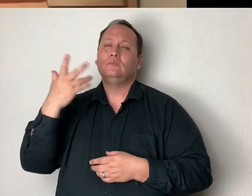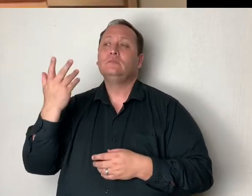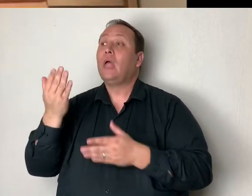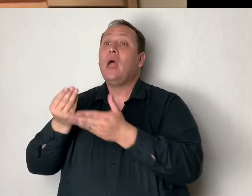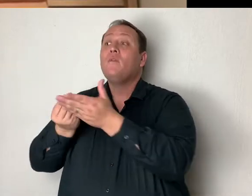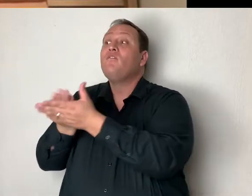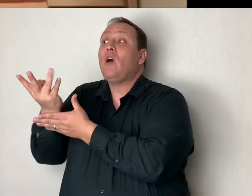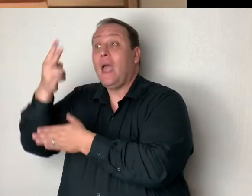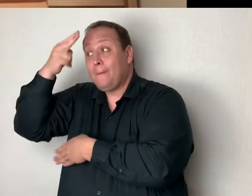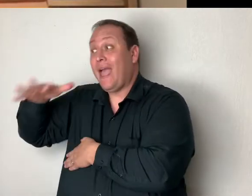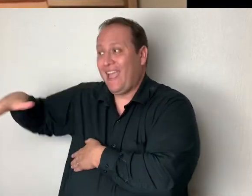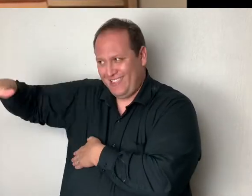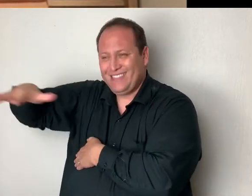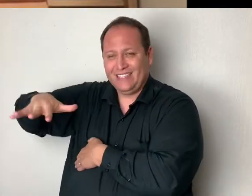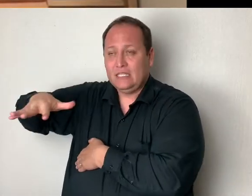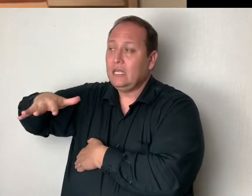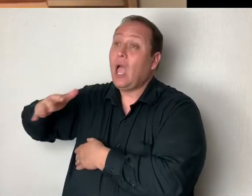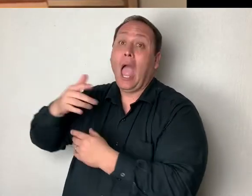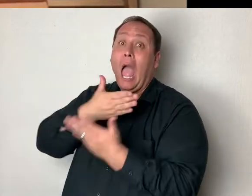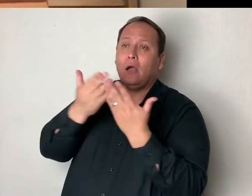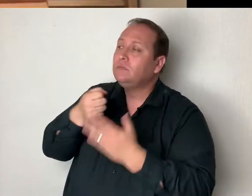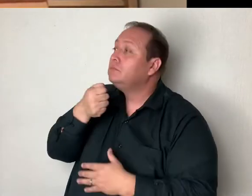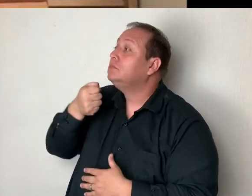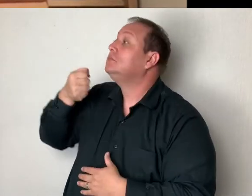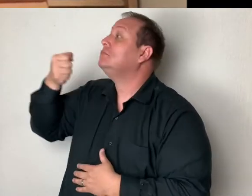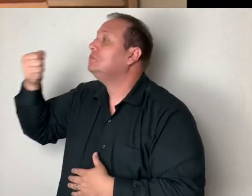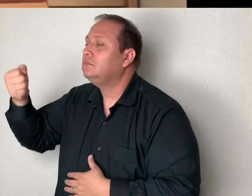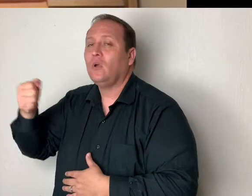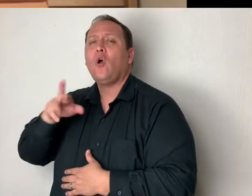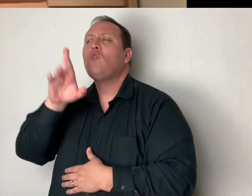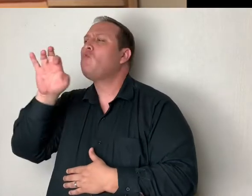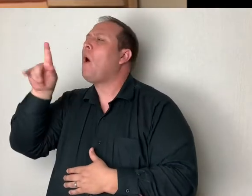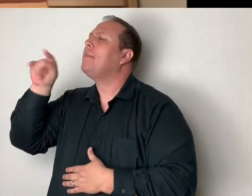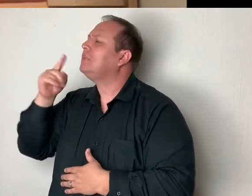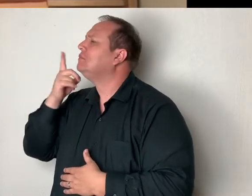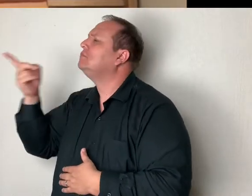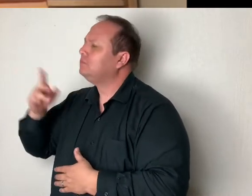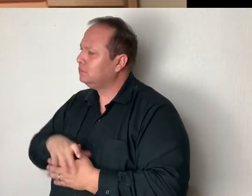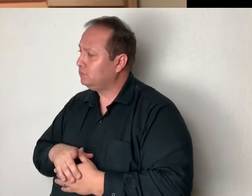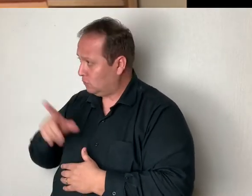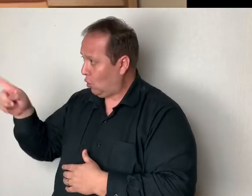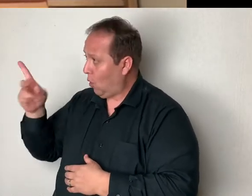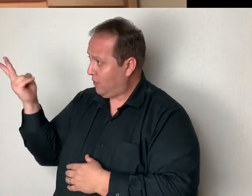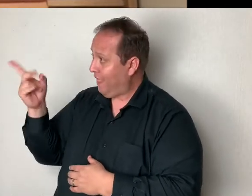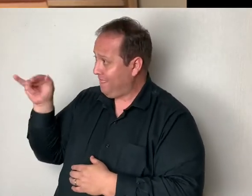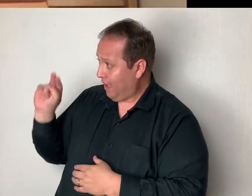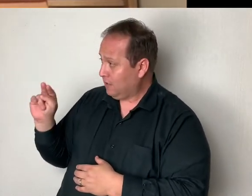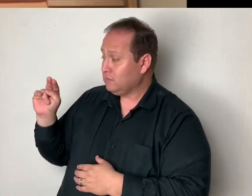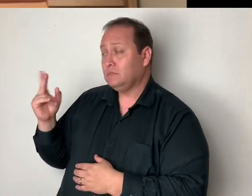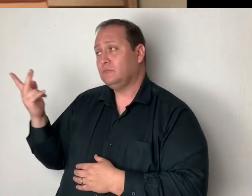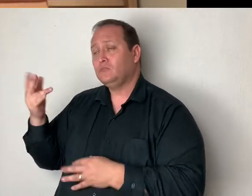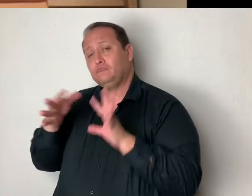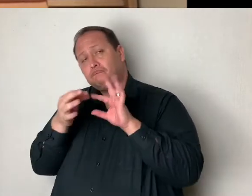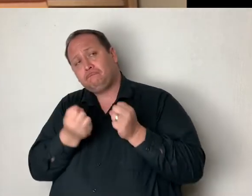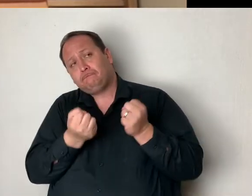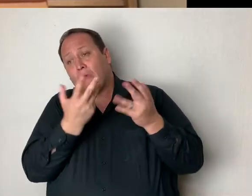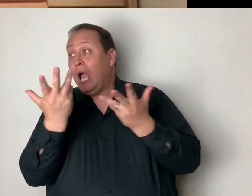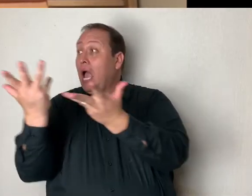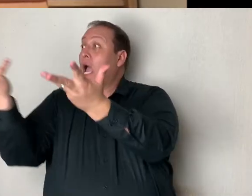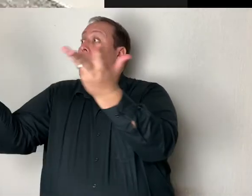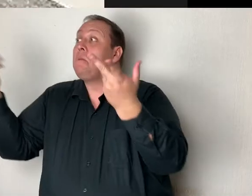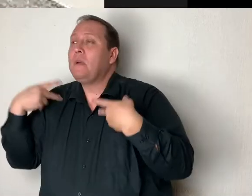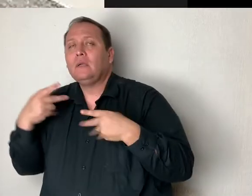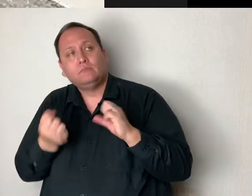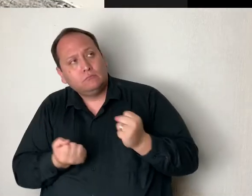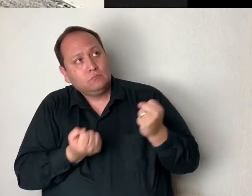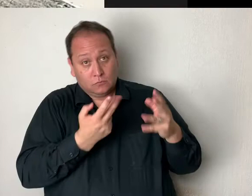border. And Robert, can you or Dan want to begin with a word from the ground? Sure,